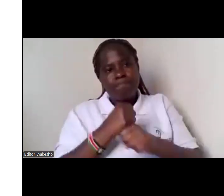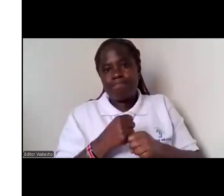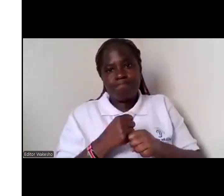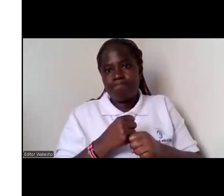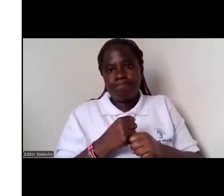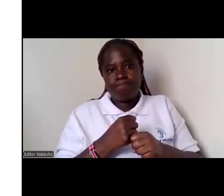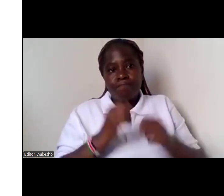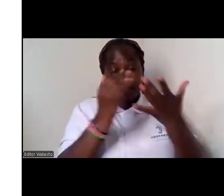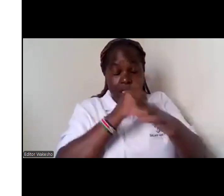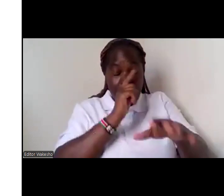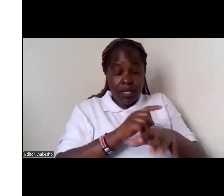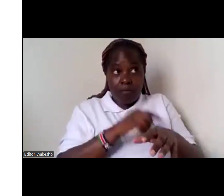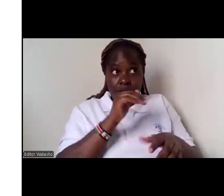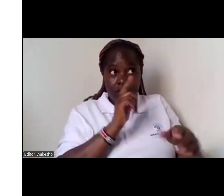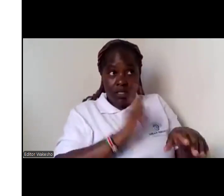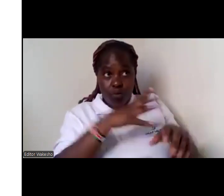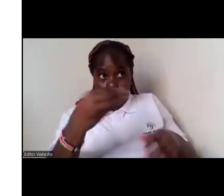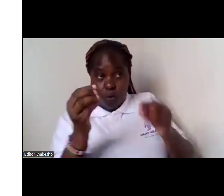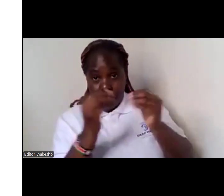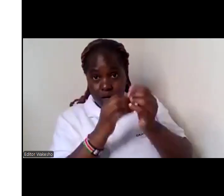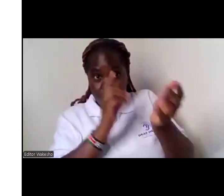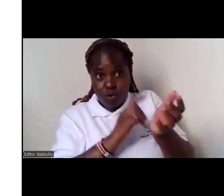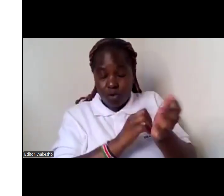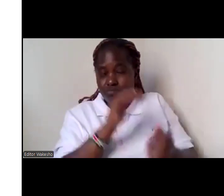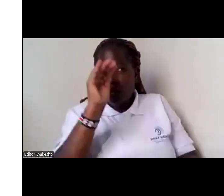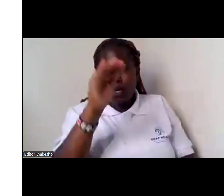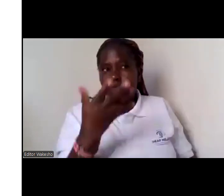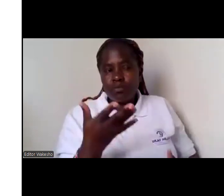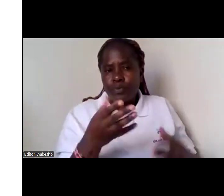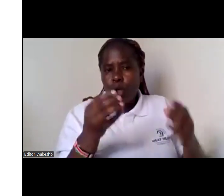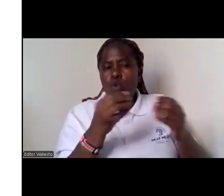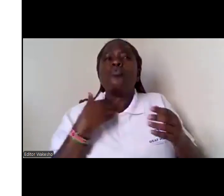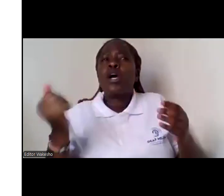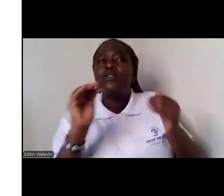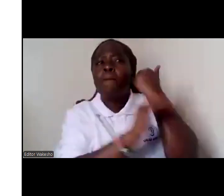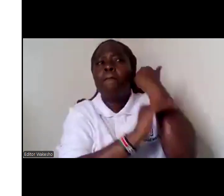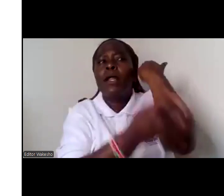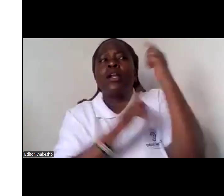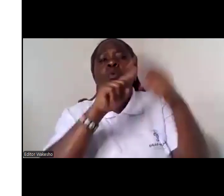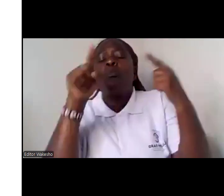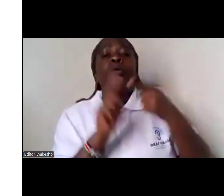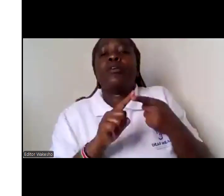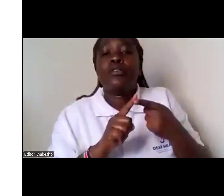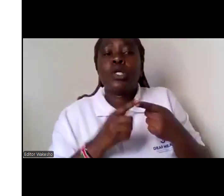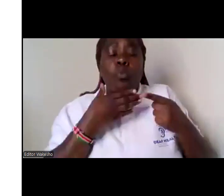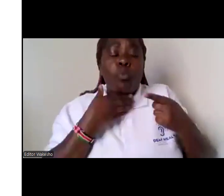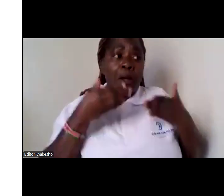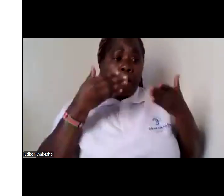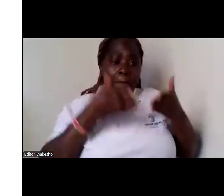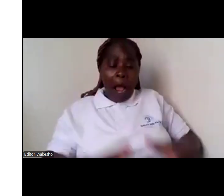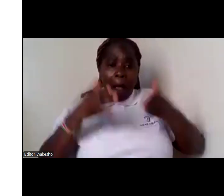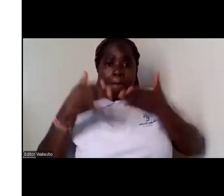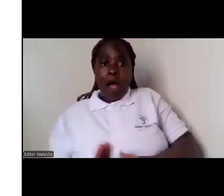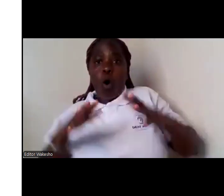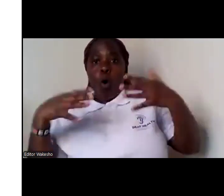go to the doctor, they'll ask you, how long do you not want to get pregnant? Is it that you want to space the children for